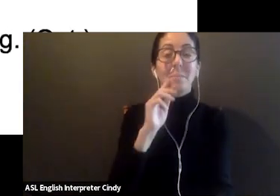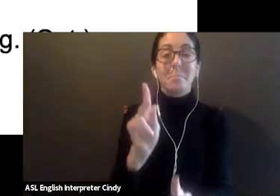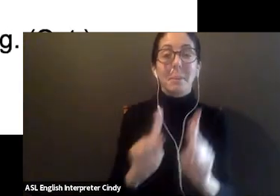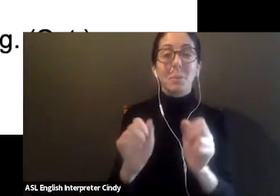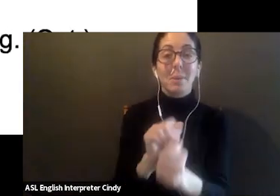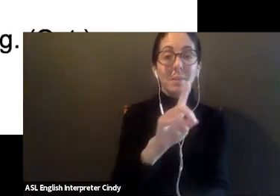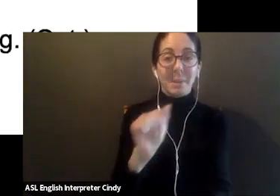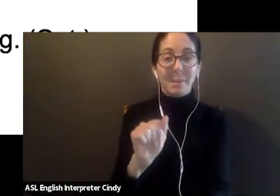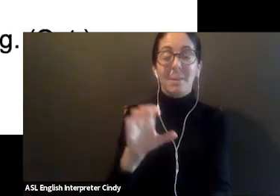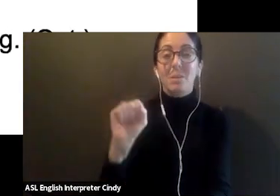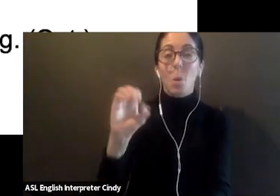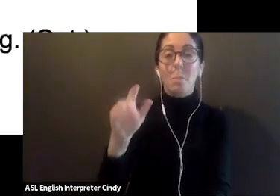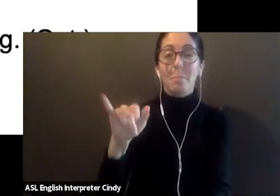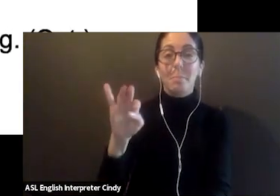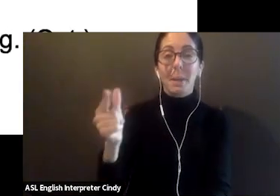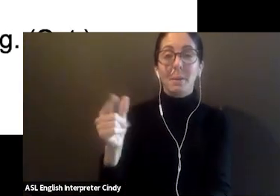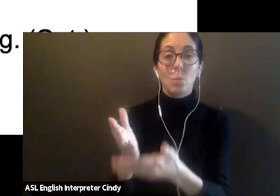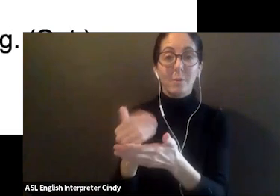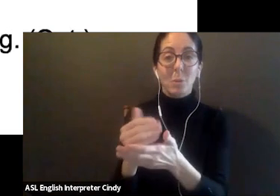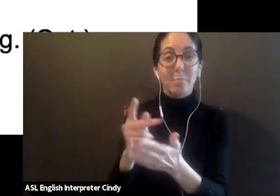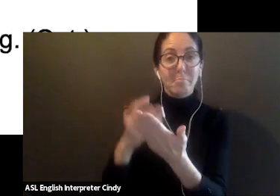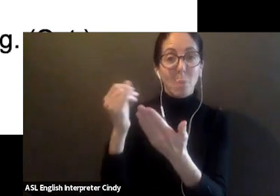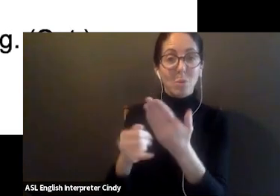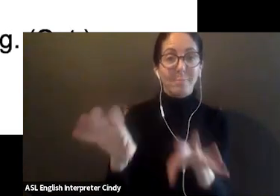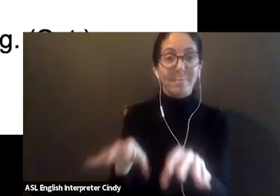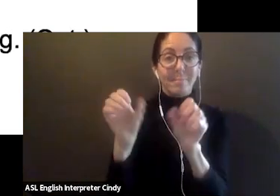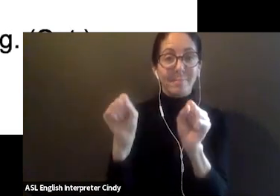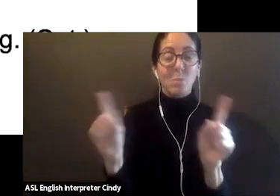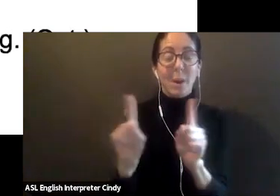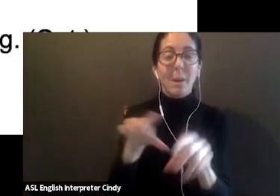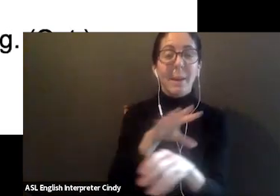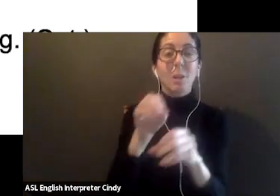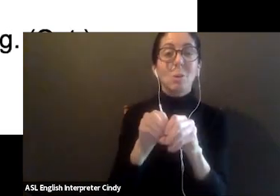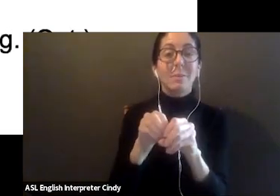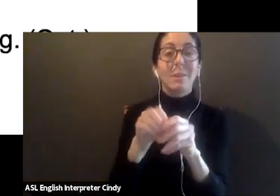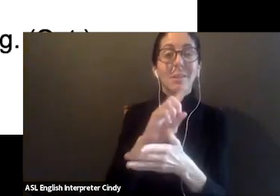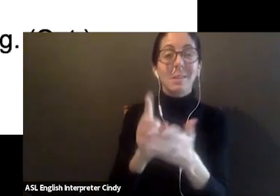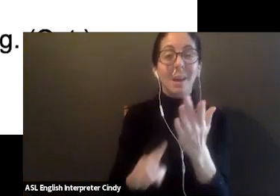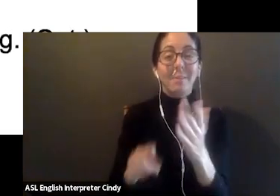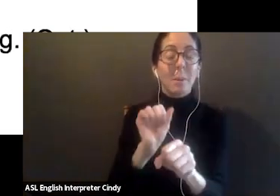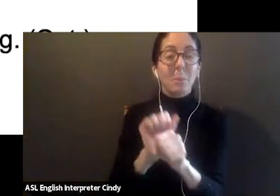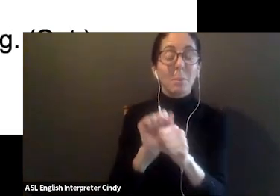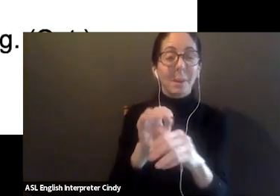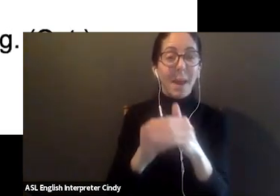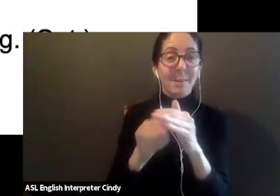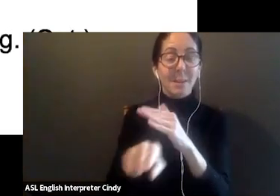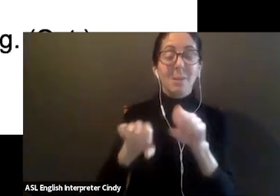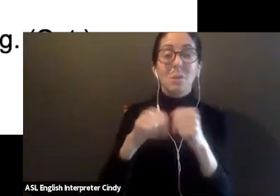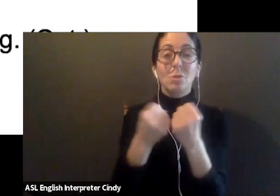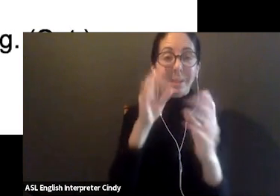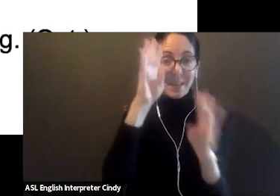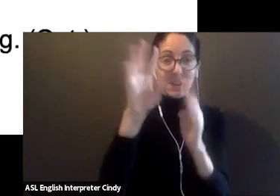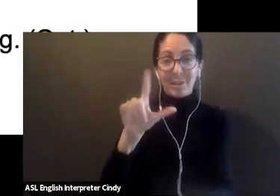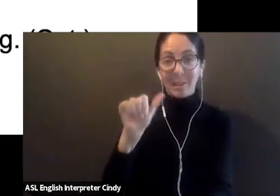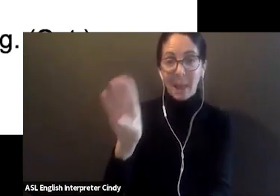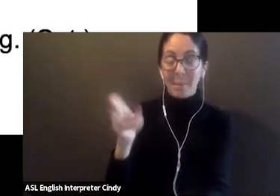a Scoping Review. This is a project being conducted in the Inclusive Design for Employment Access Social Innovation Laboratory